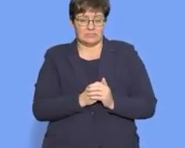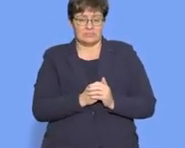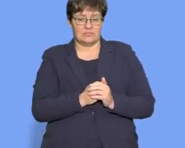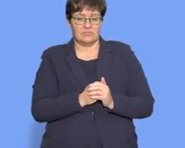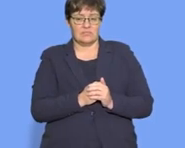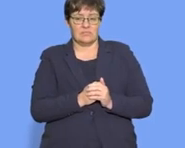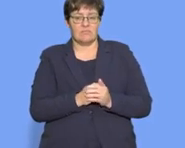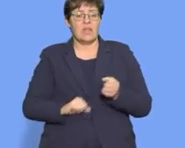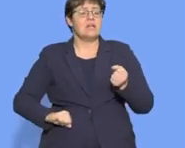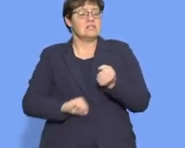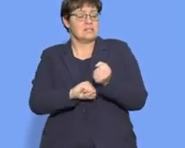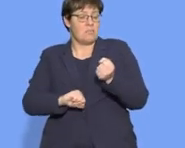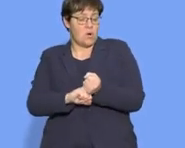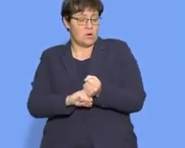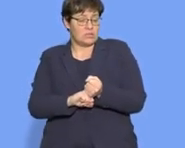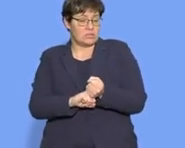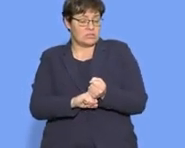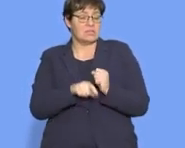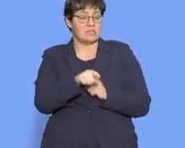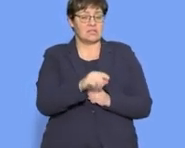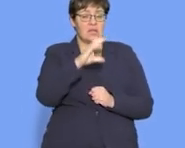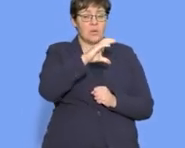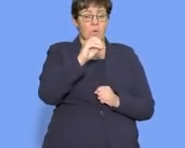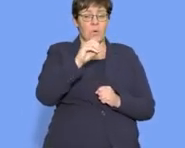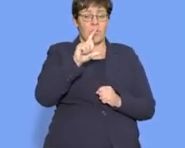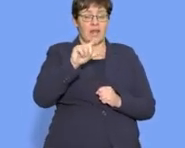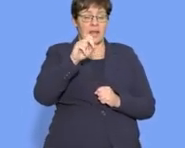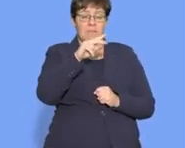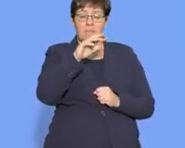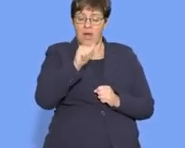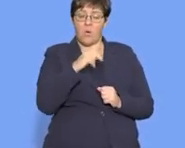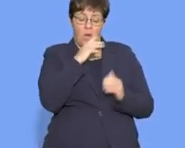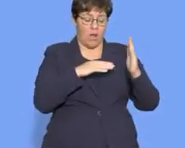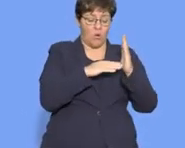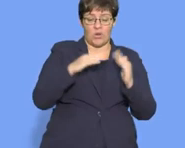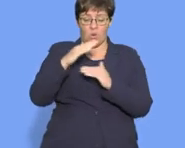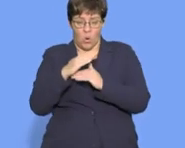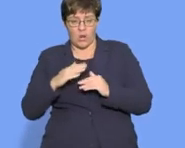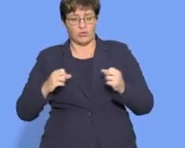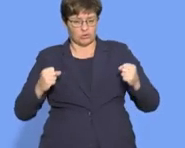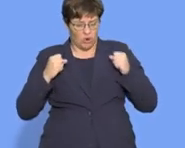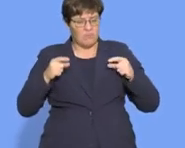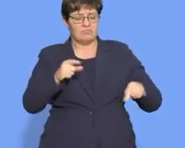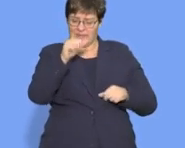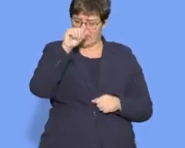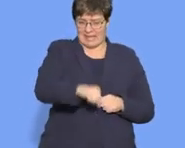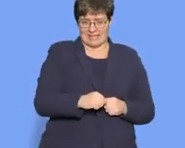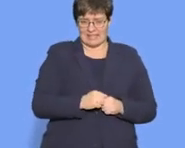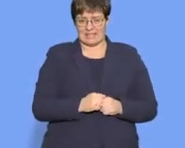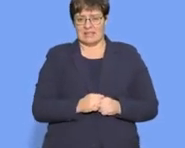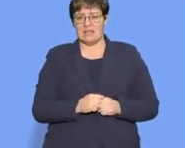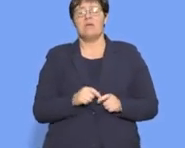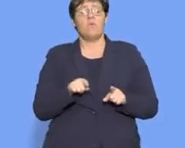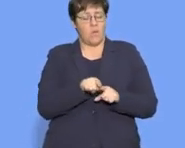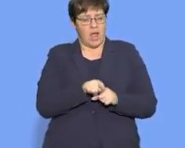Then, our supporting tissues. Collenchyma. Are we going to need collenchyma? Very definitely. That is